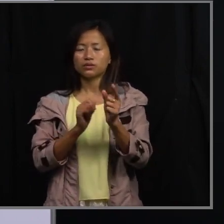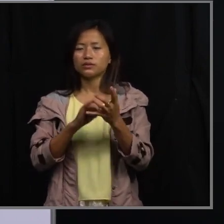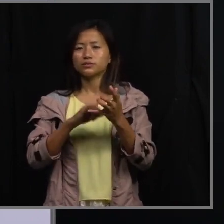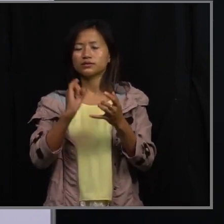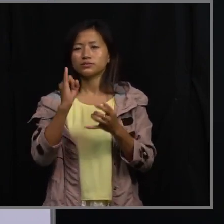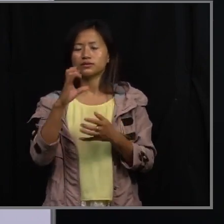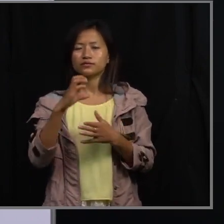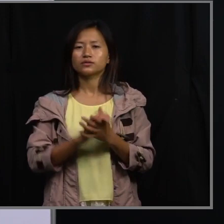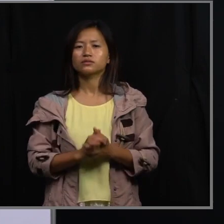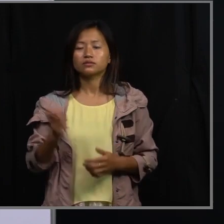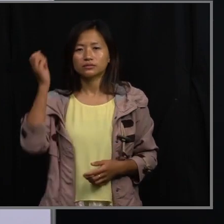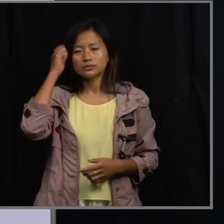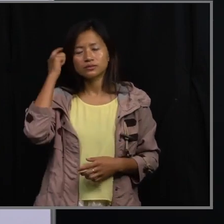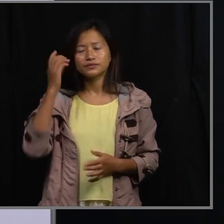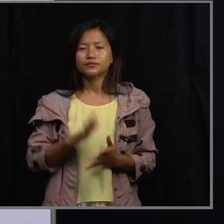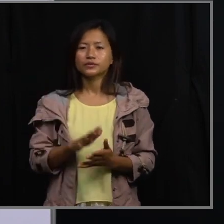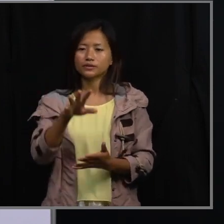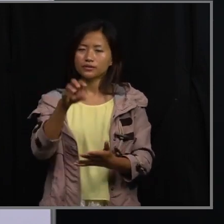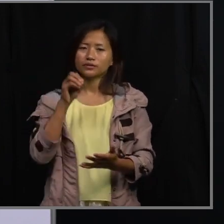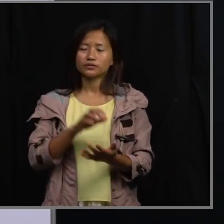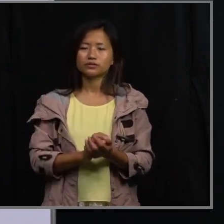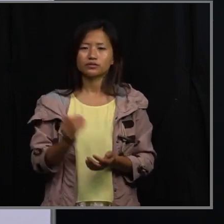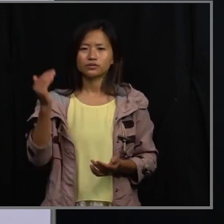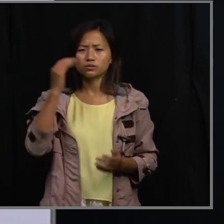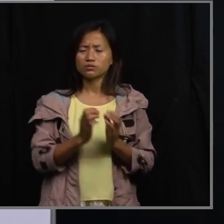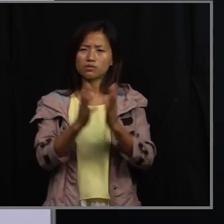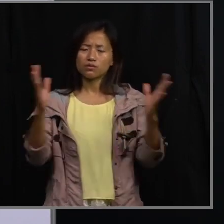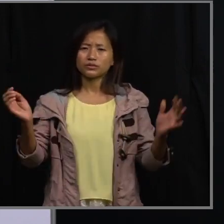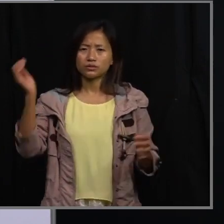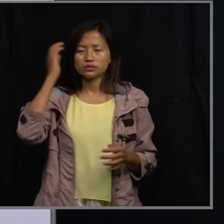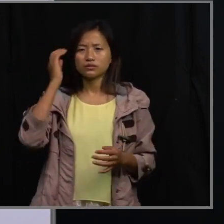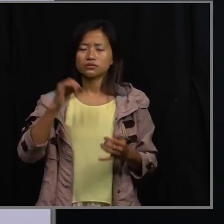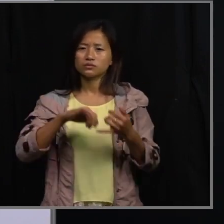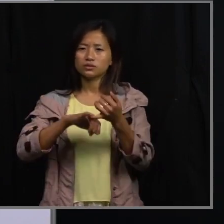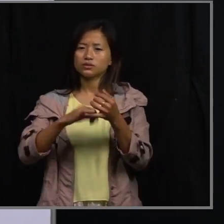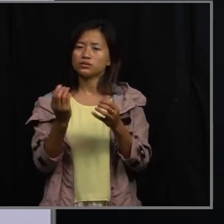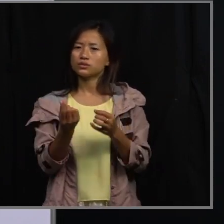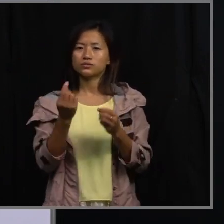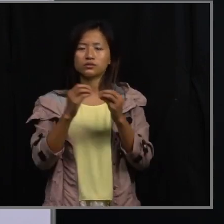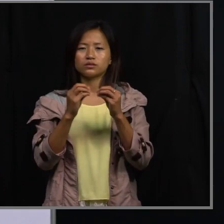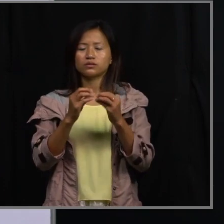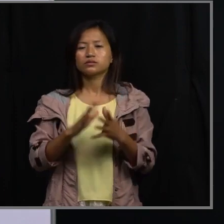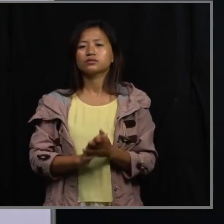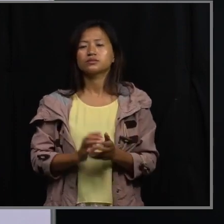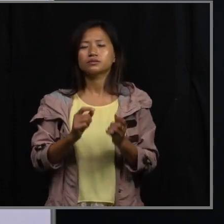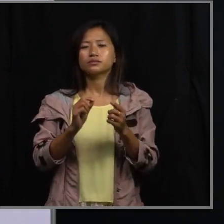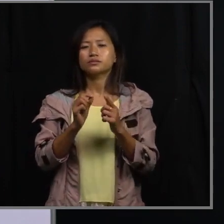you'll think, you'll get to know so many things, and you'll appreciate the subject physics, okay? It's because it's very